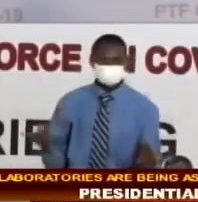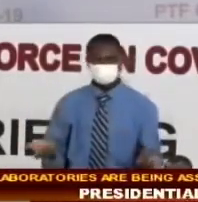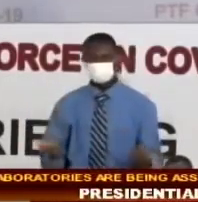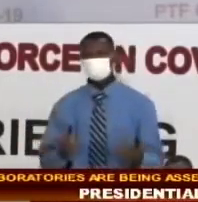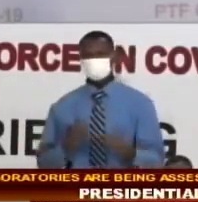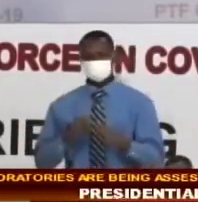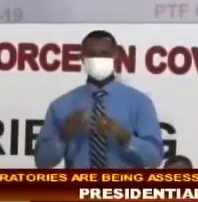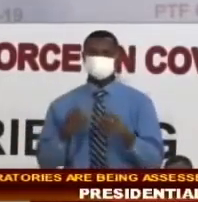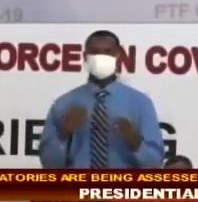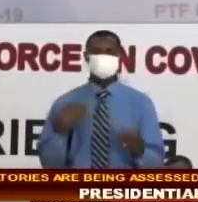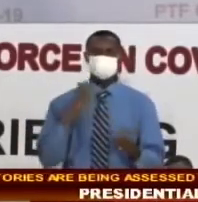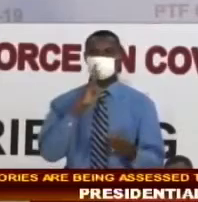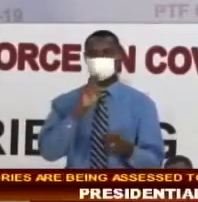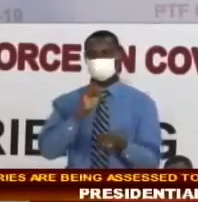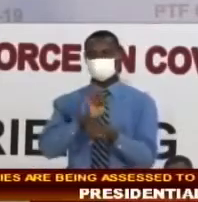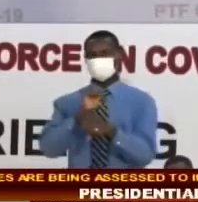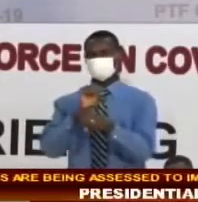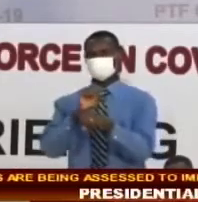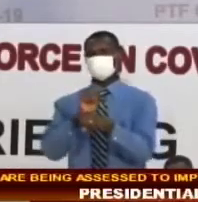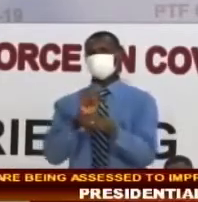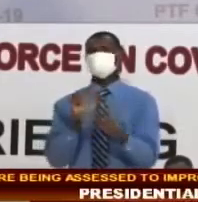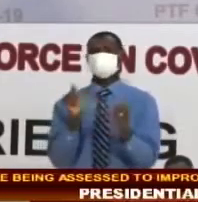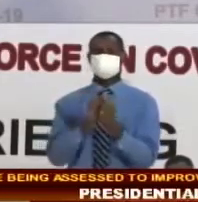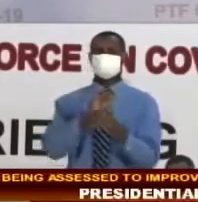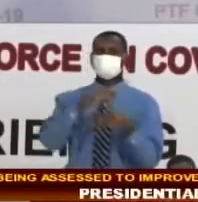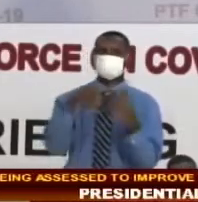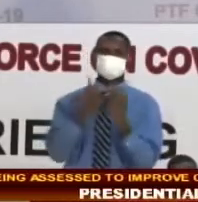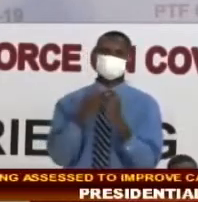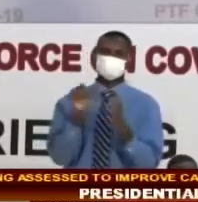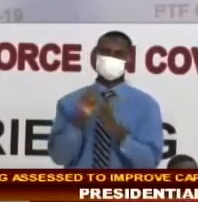are working, like I told you, with all the state